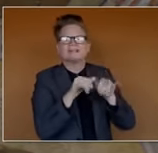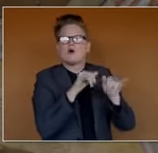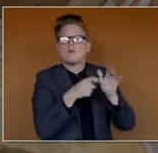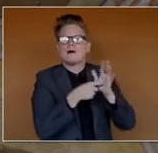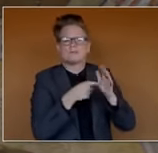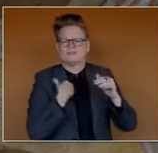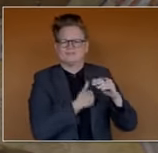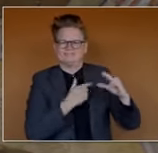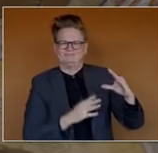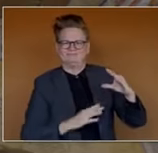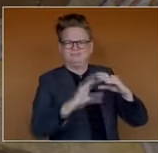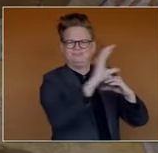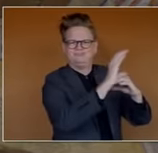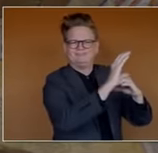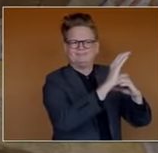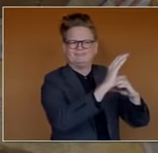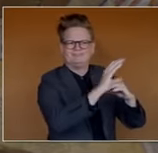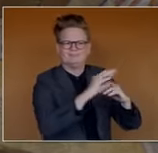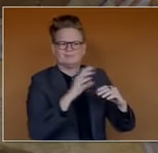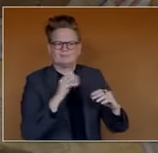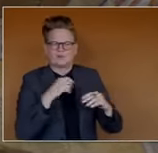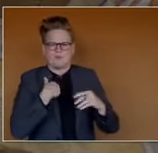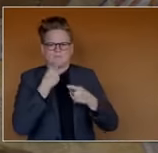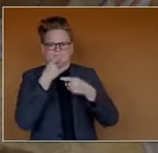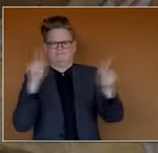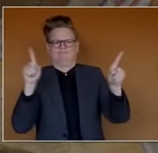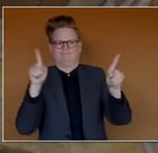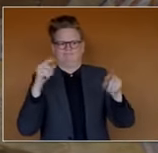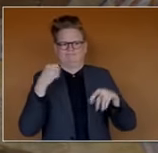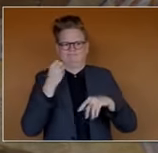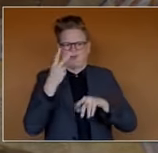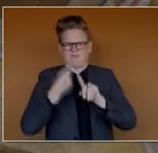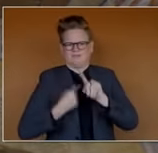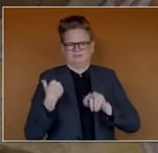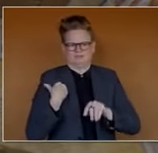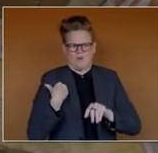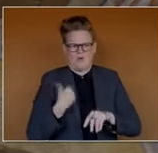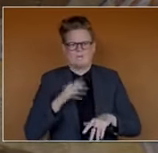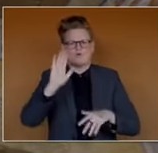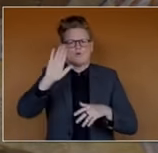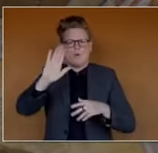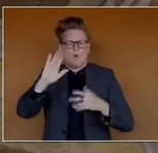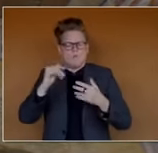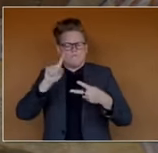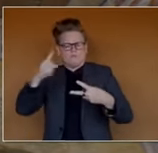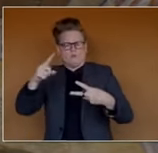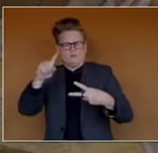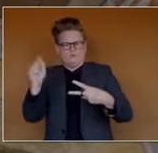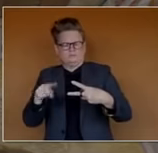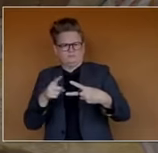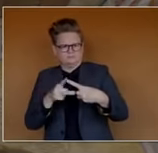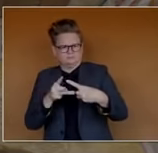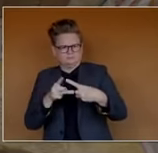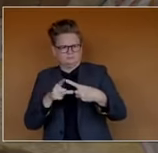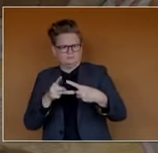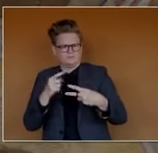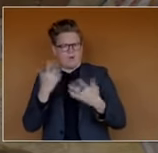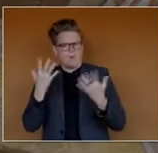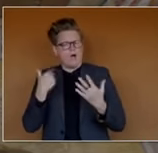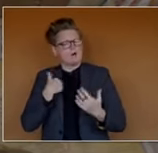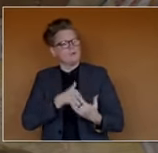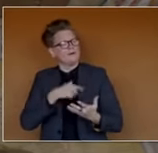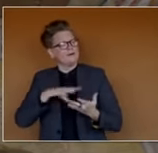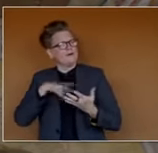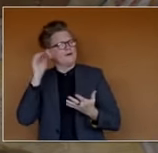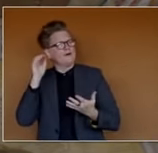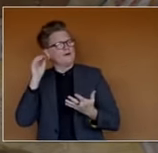ago. And the segue to your question, the first part of your question, is what did we learn? We learned that those just filing EITC,